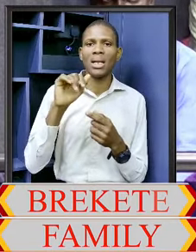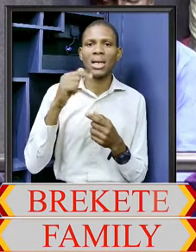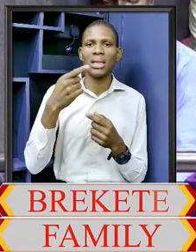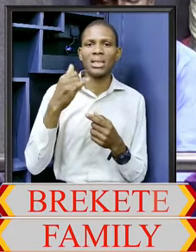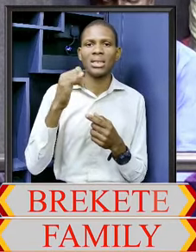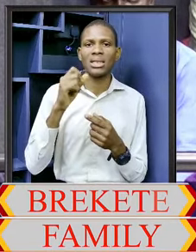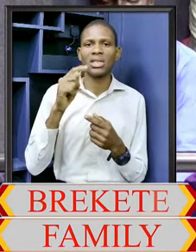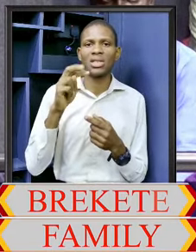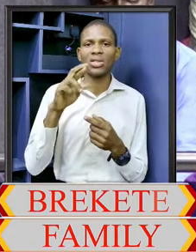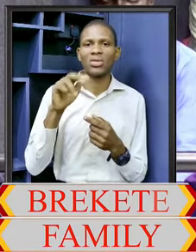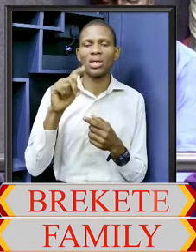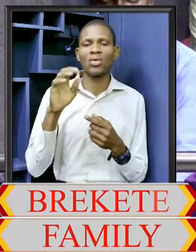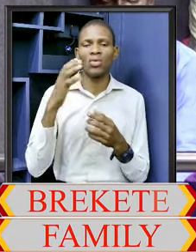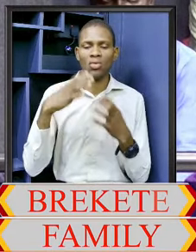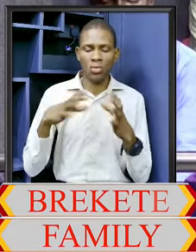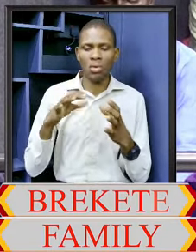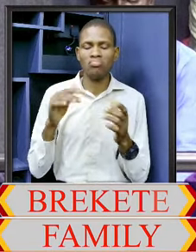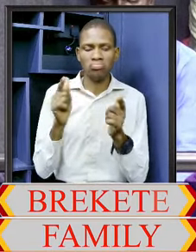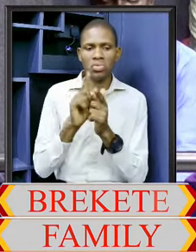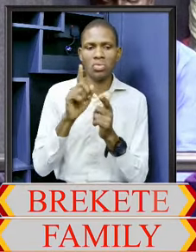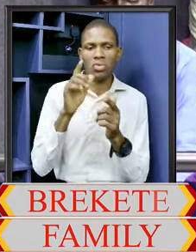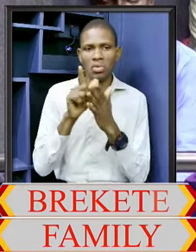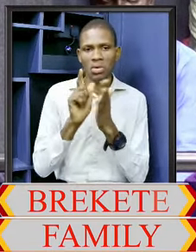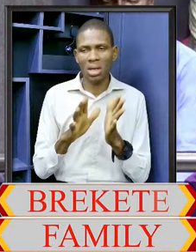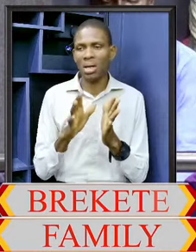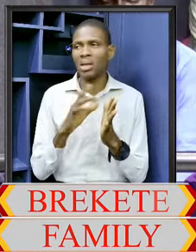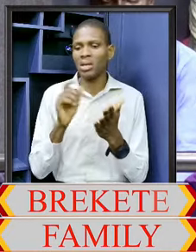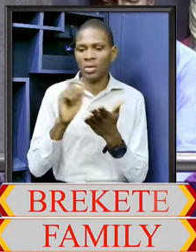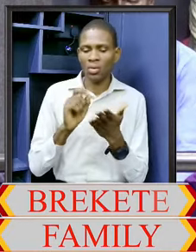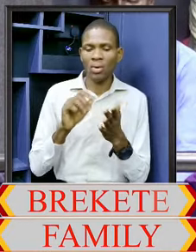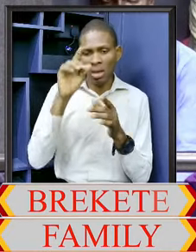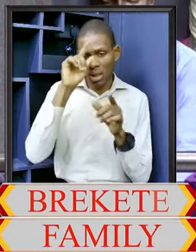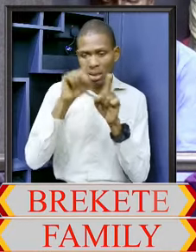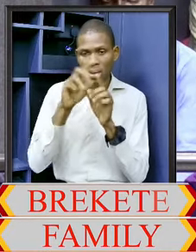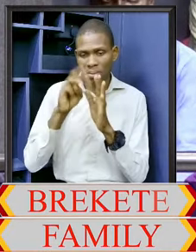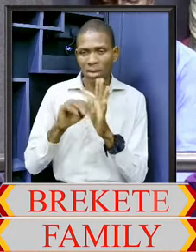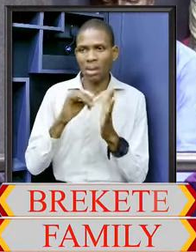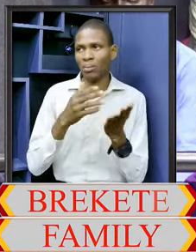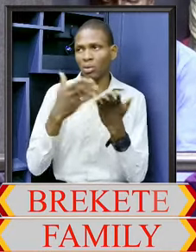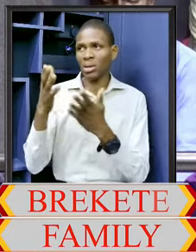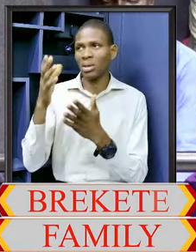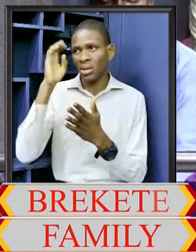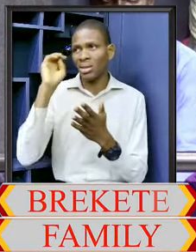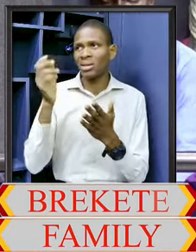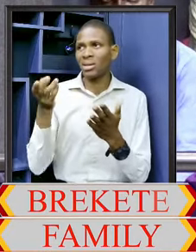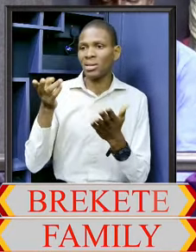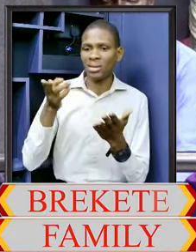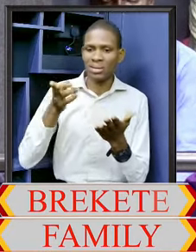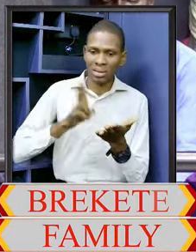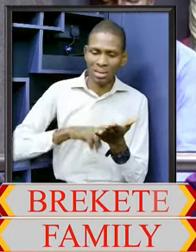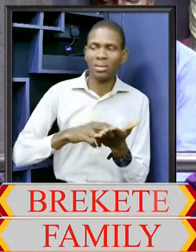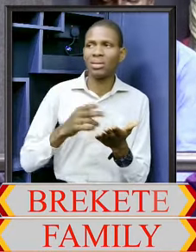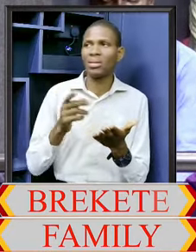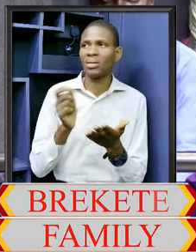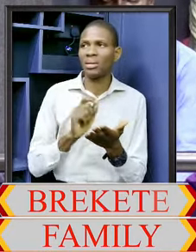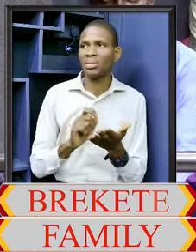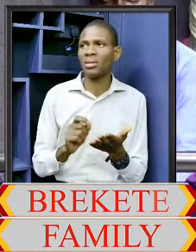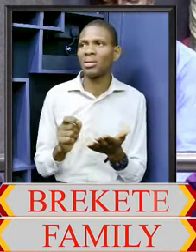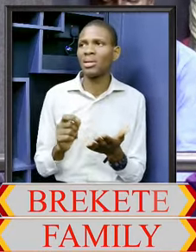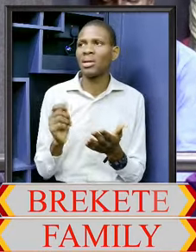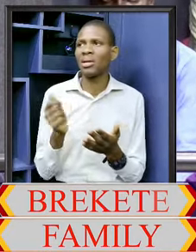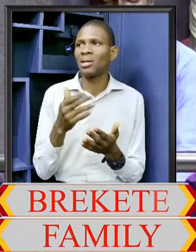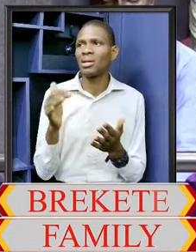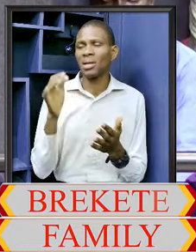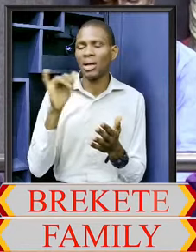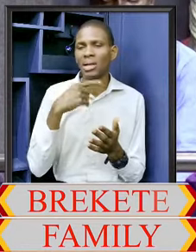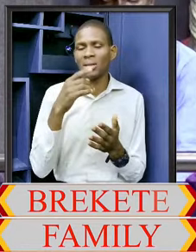lawyer. They say, please help me. And I paid him. He now wrote agreement. I brought it for him. He signed the way he acted. He signed anything that I said, he